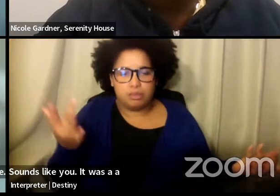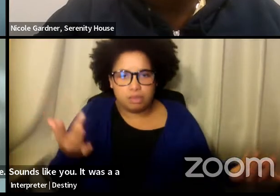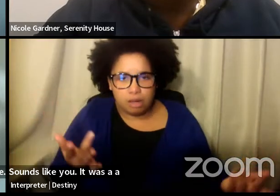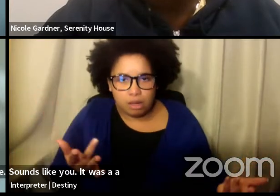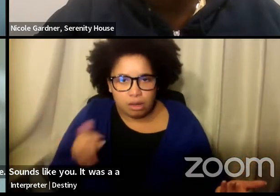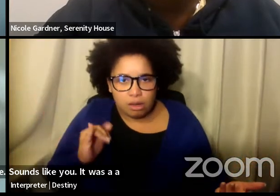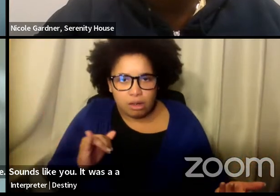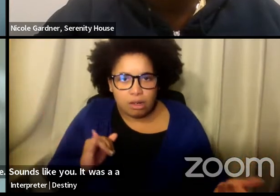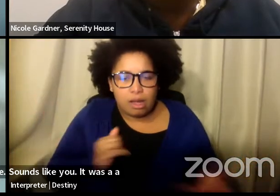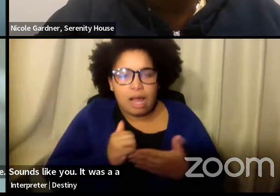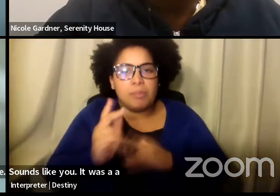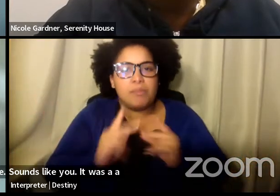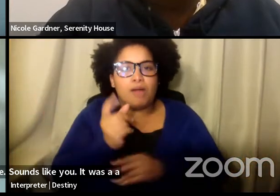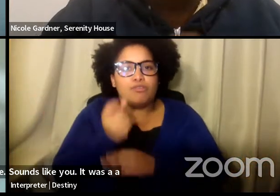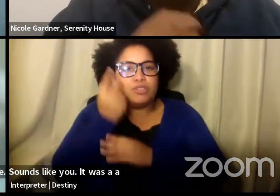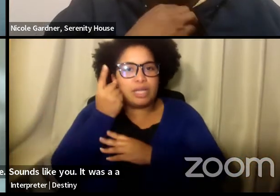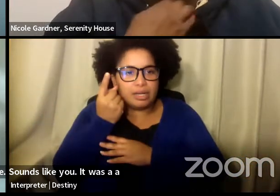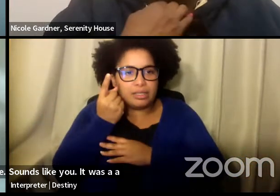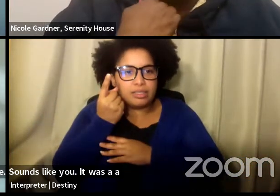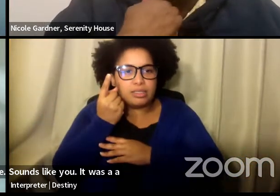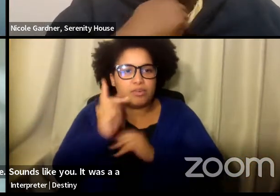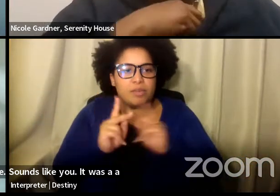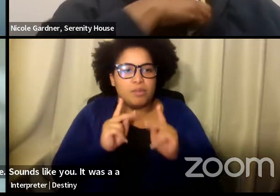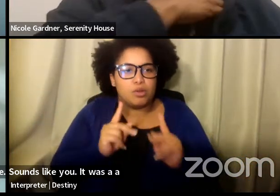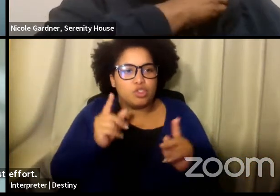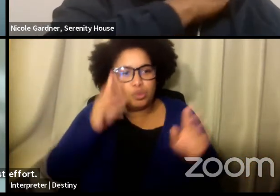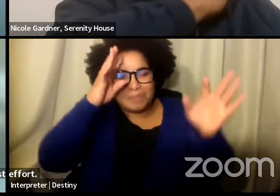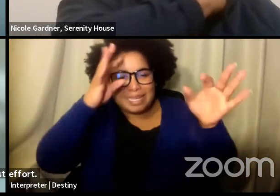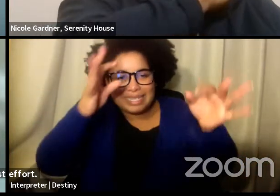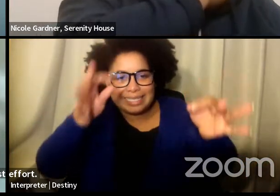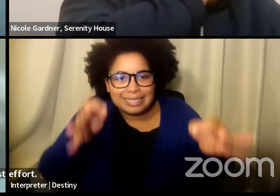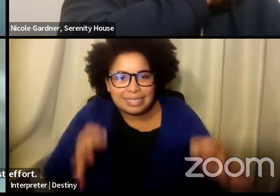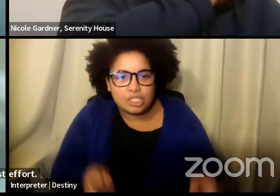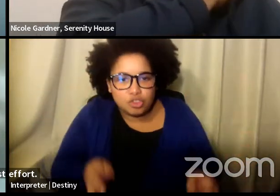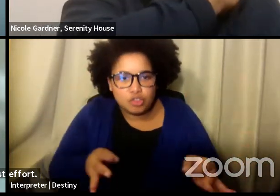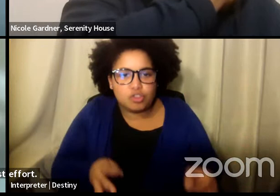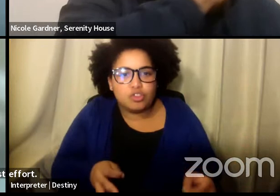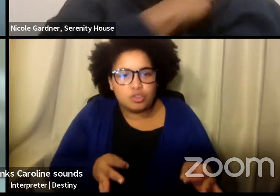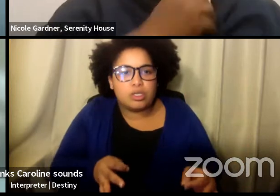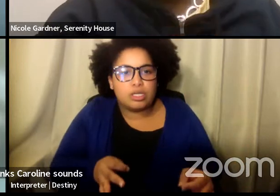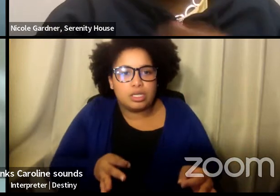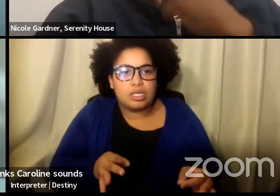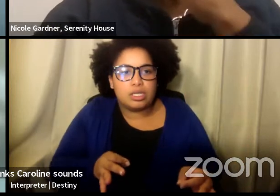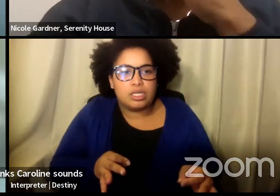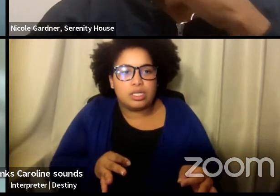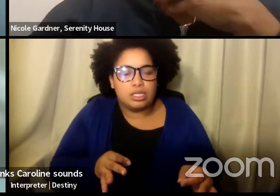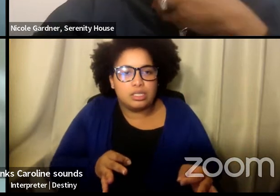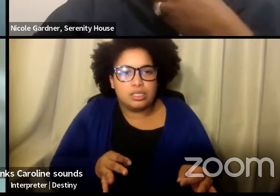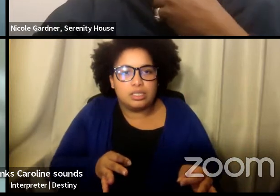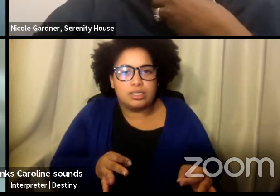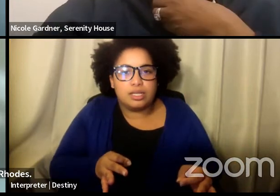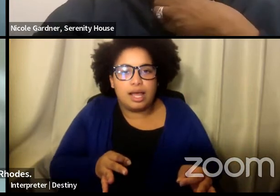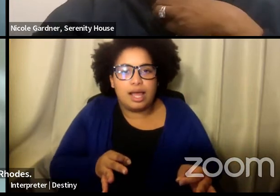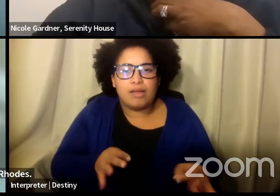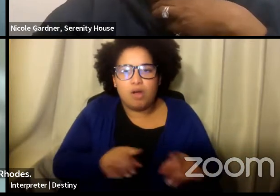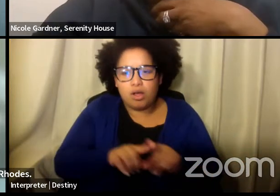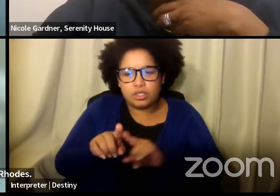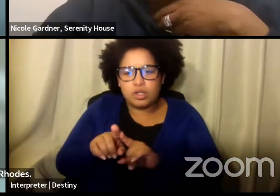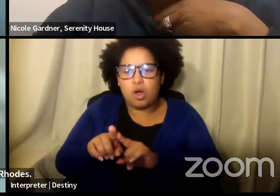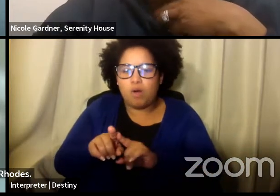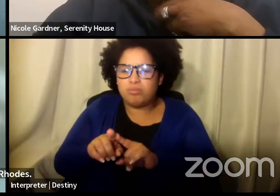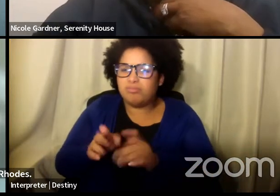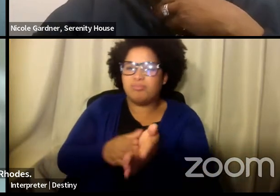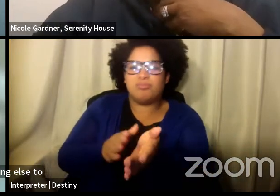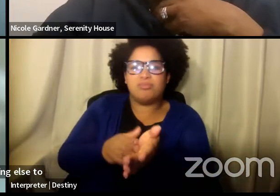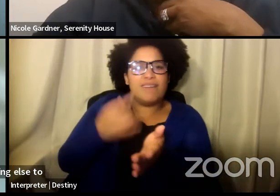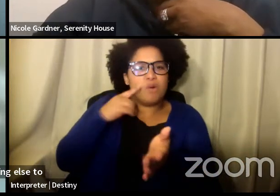people understand so that they can make decisions, and giving them credit for having agency versus having to